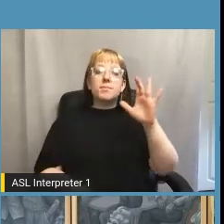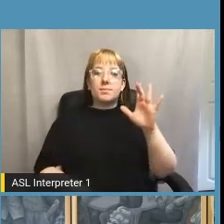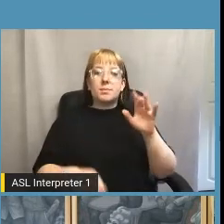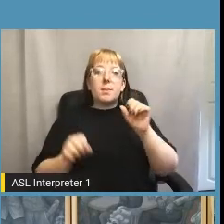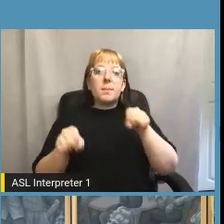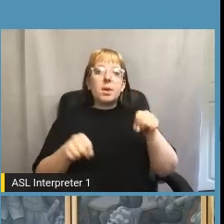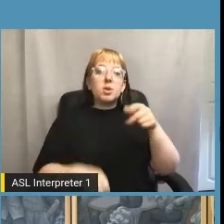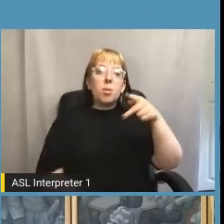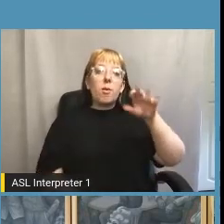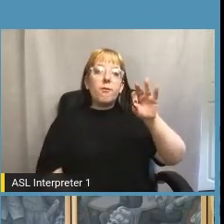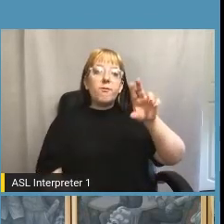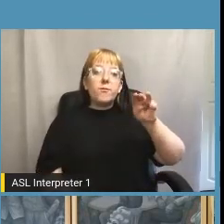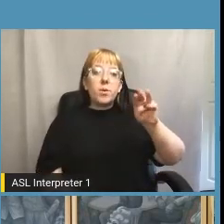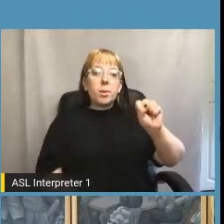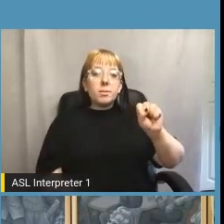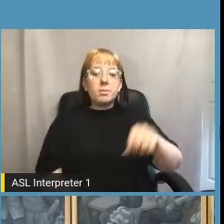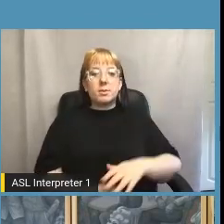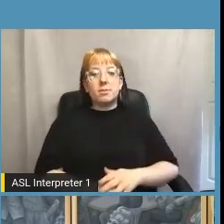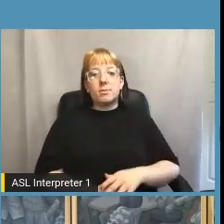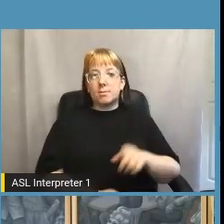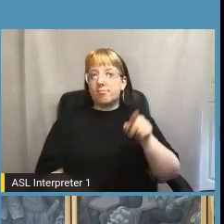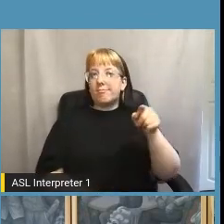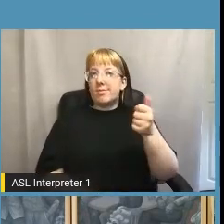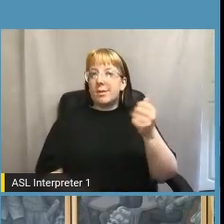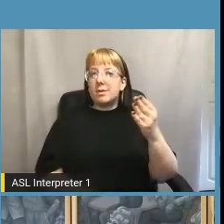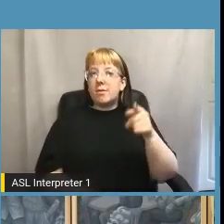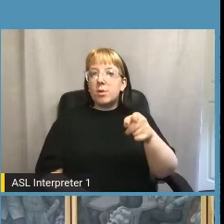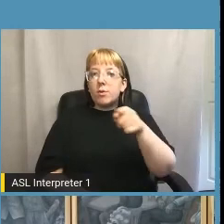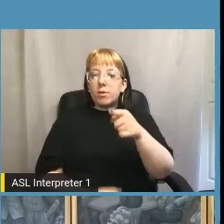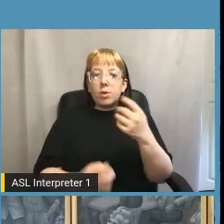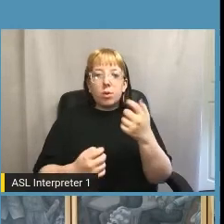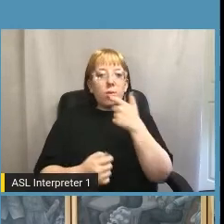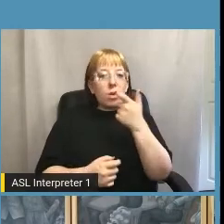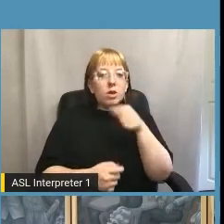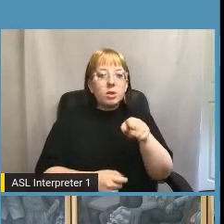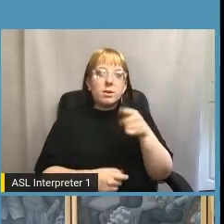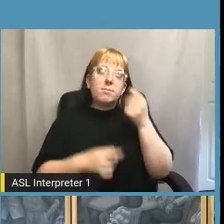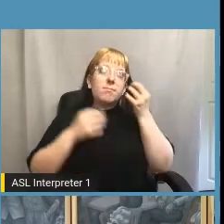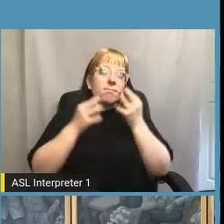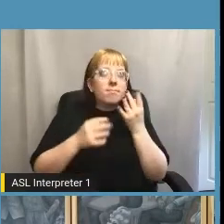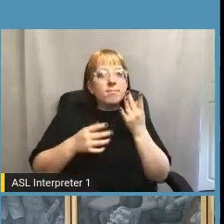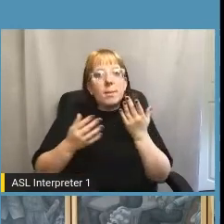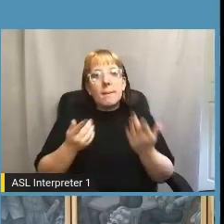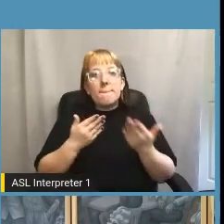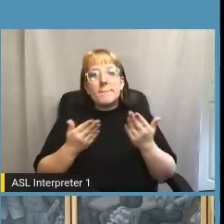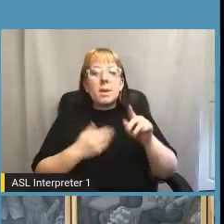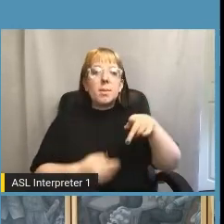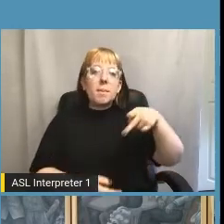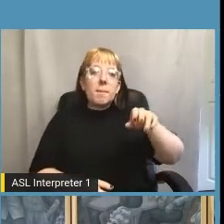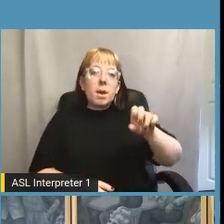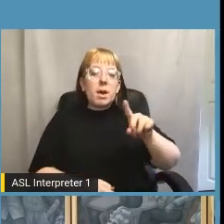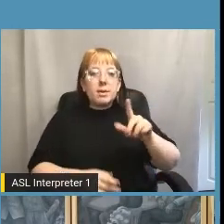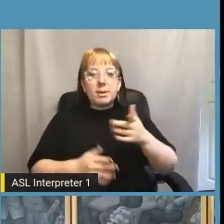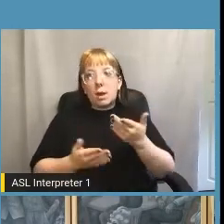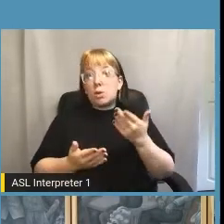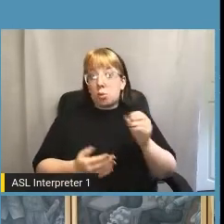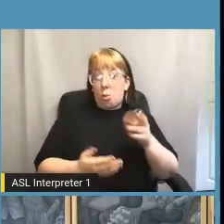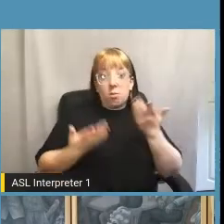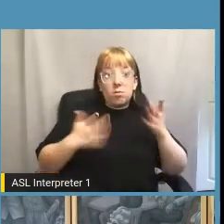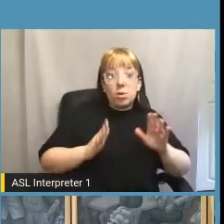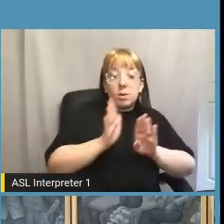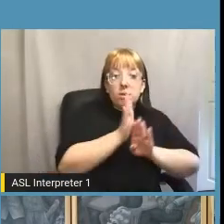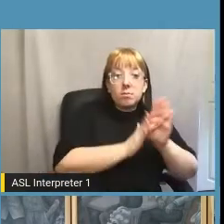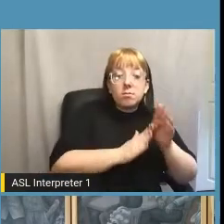And I'm sure some of you out there watching this thinking about starting a podcast or working on a podcast have listened to podcasts and you have your